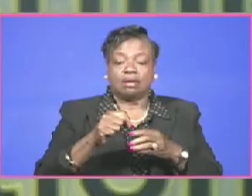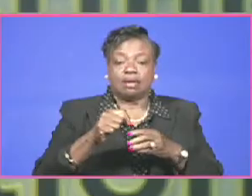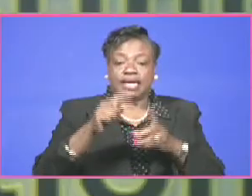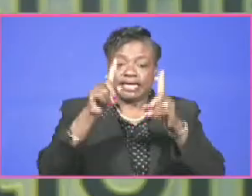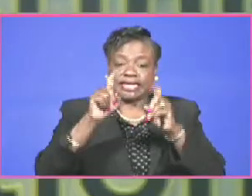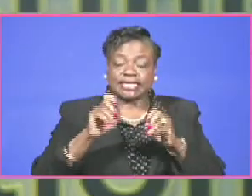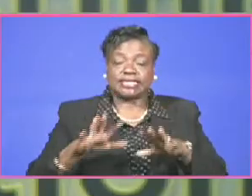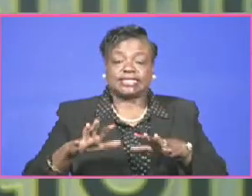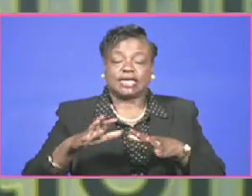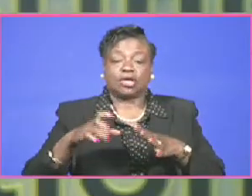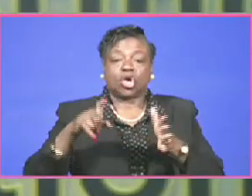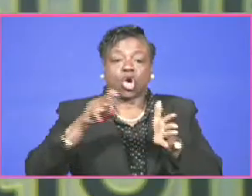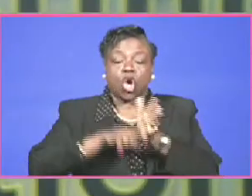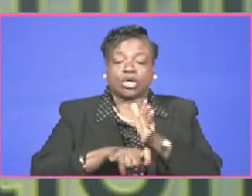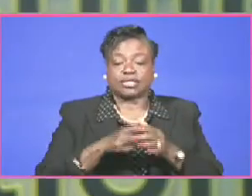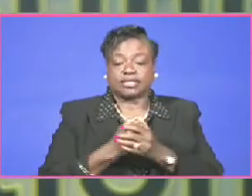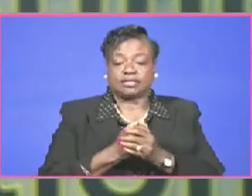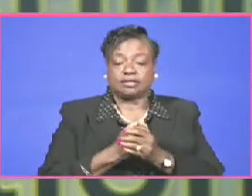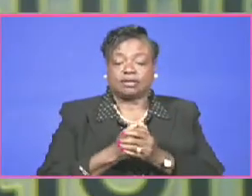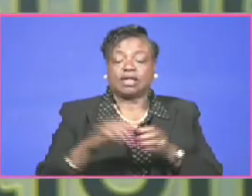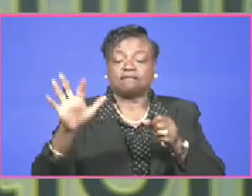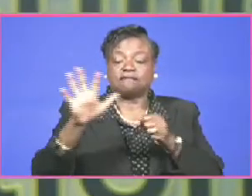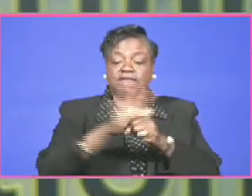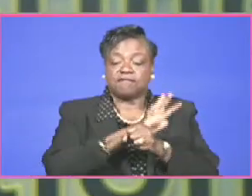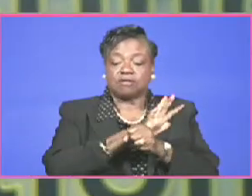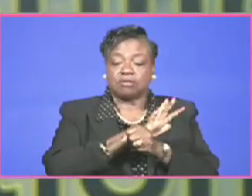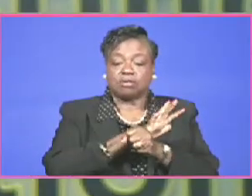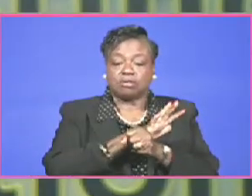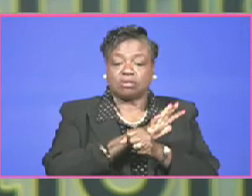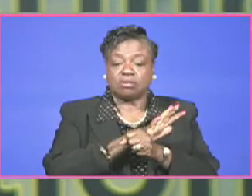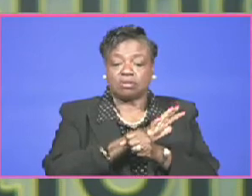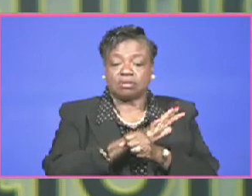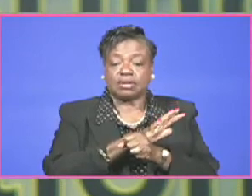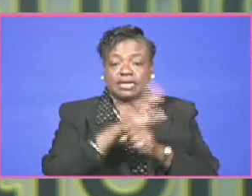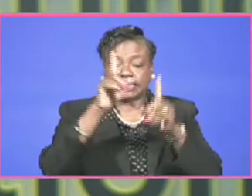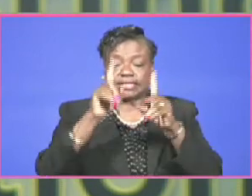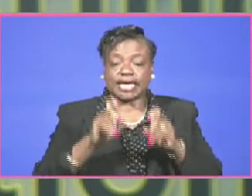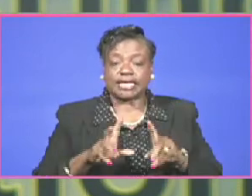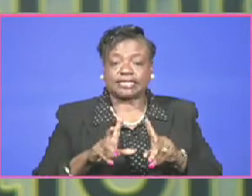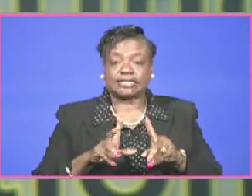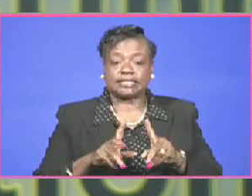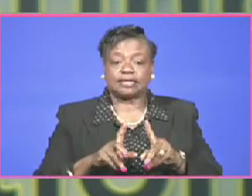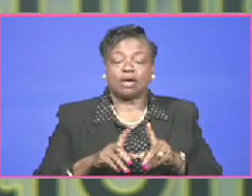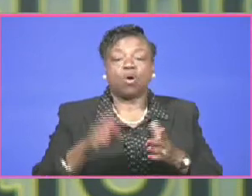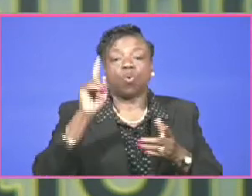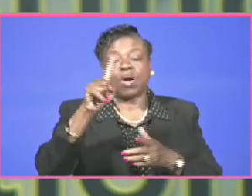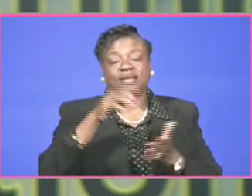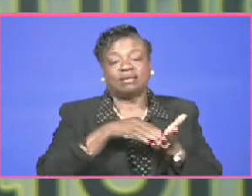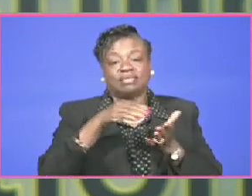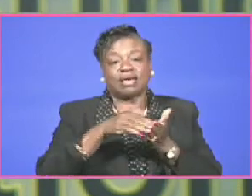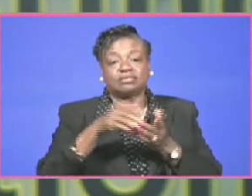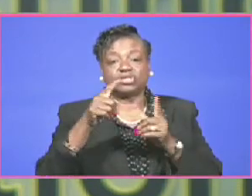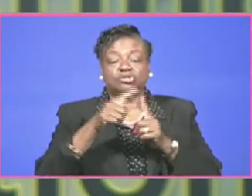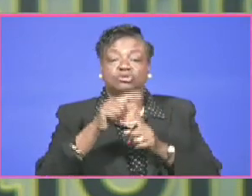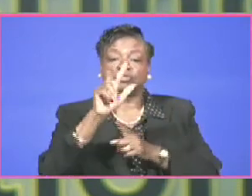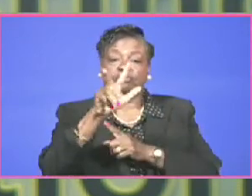the genes itself, sometimes you can do full sequence, and this can run you anywhere from about $1,000